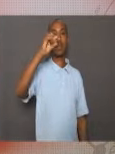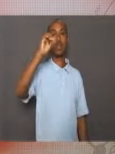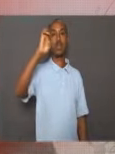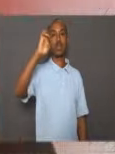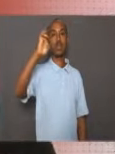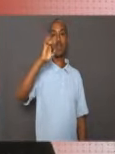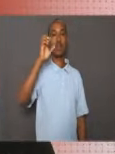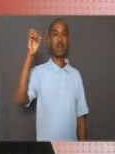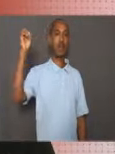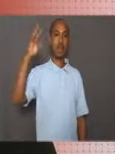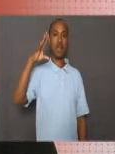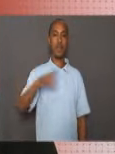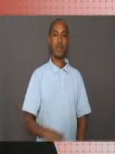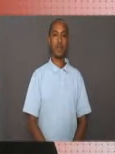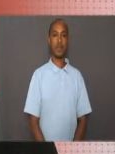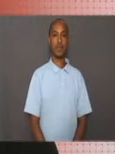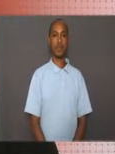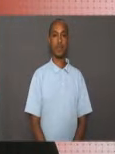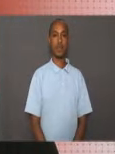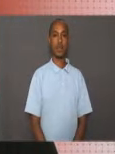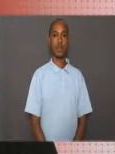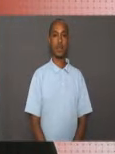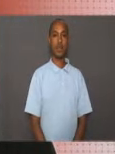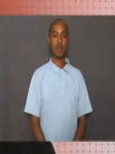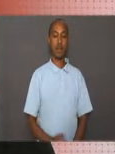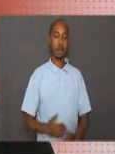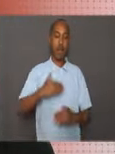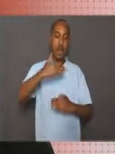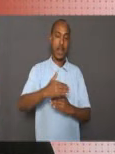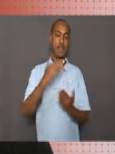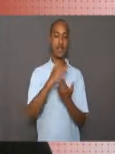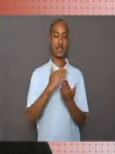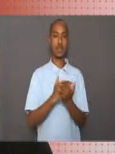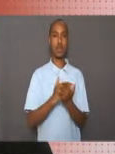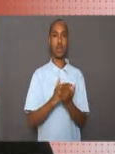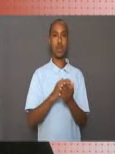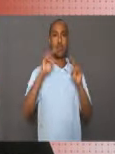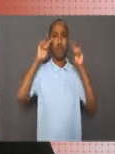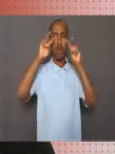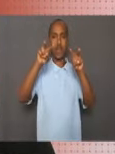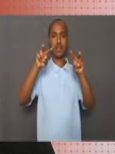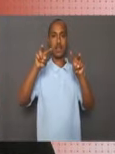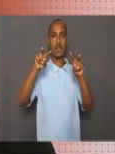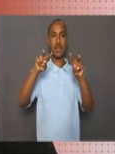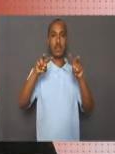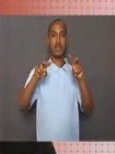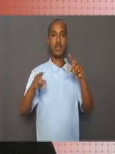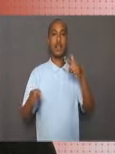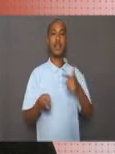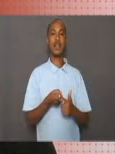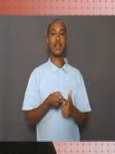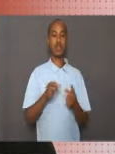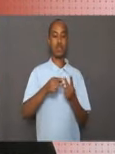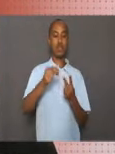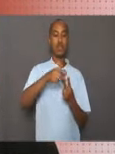tube. Our next lesson will focus on the second constituent of the